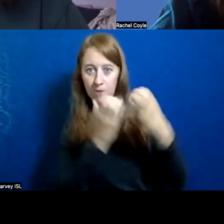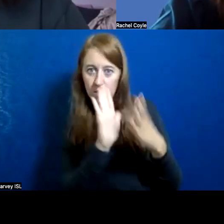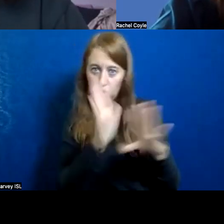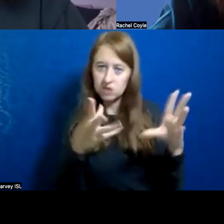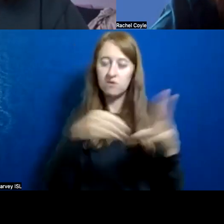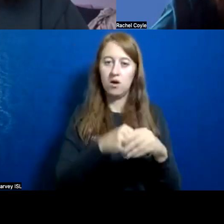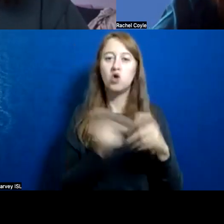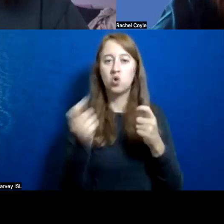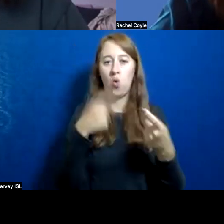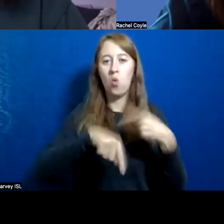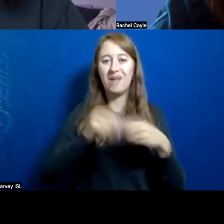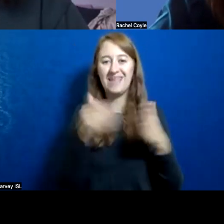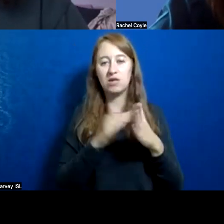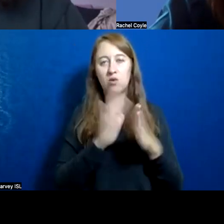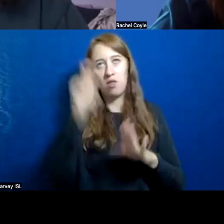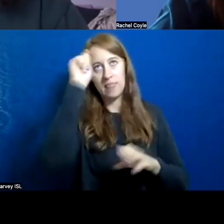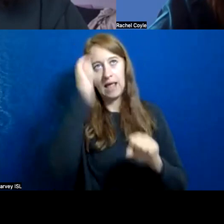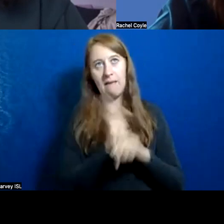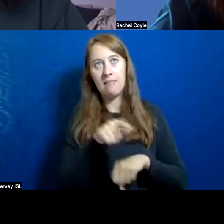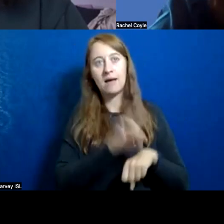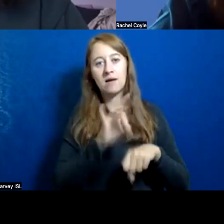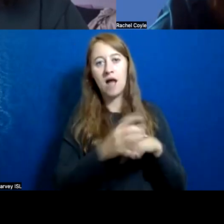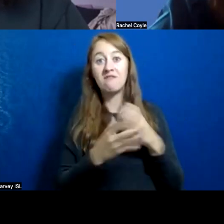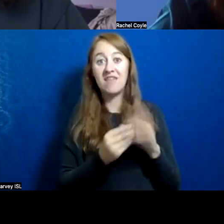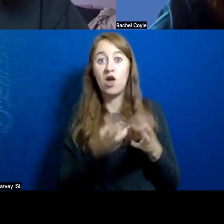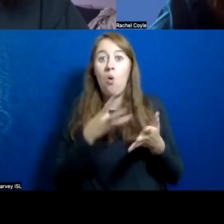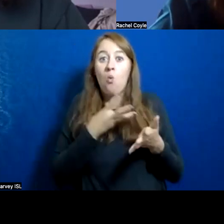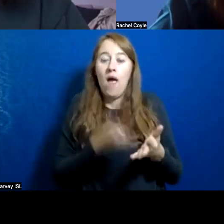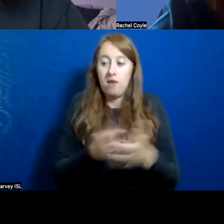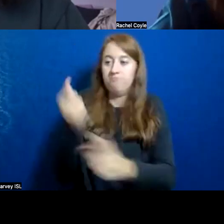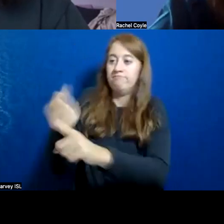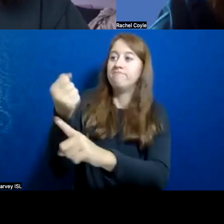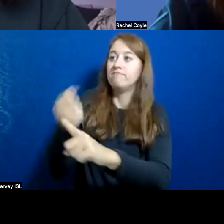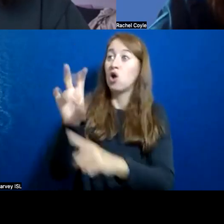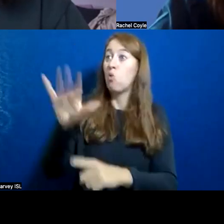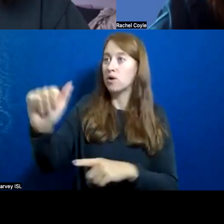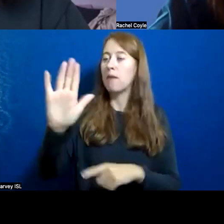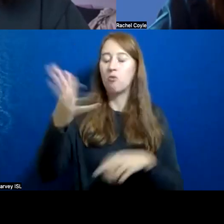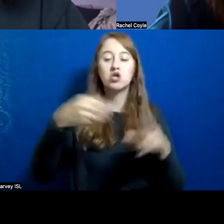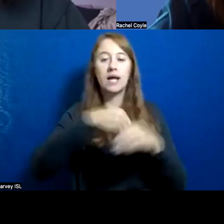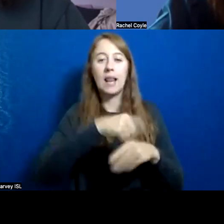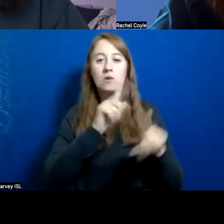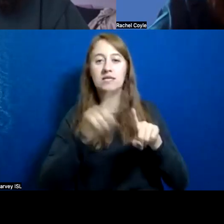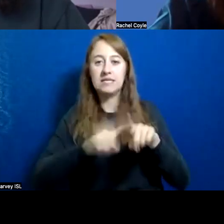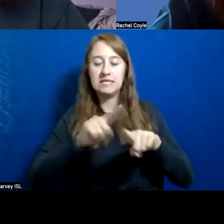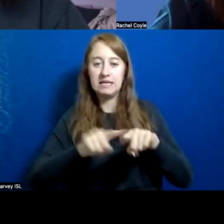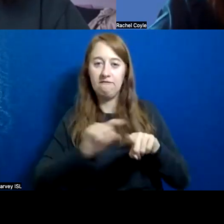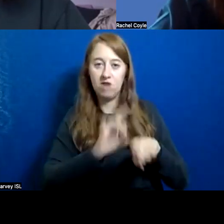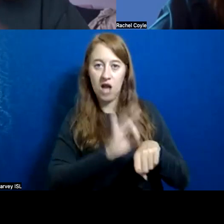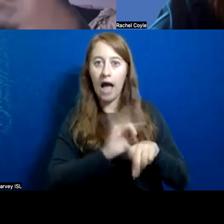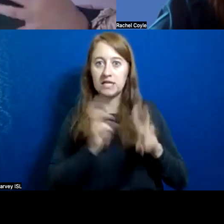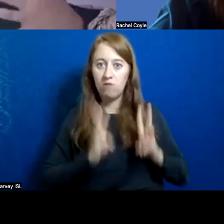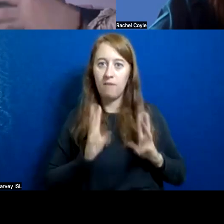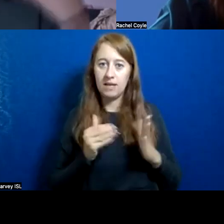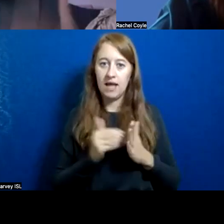quotas. And again, in Northern Ireland, when we kind of get our government back and can move forward on this, is important, I think, to